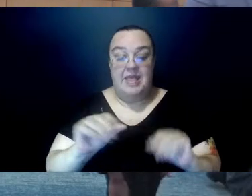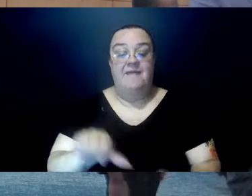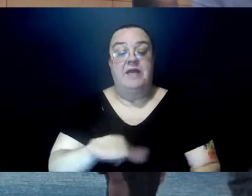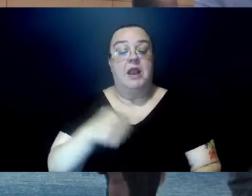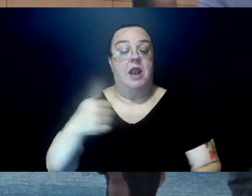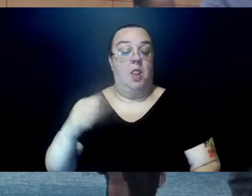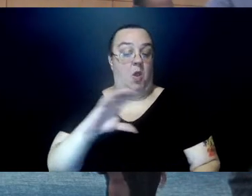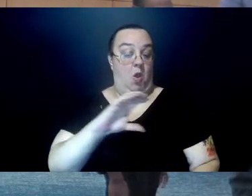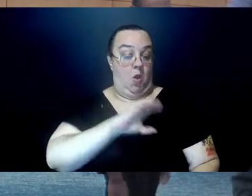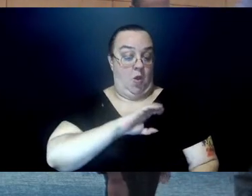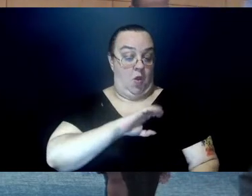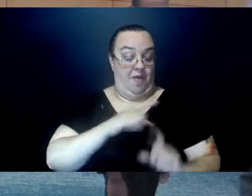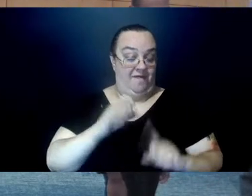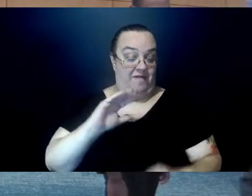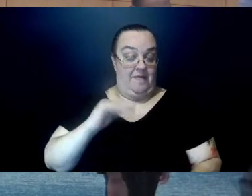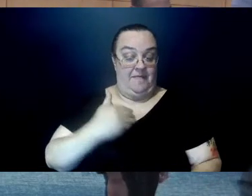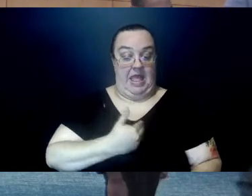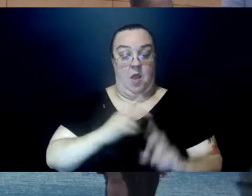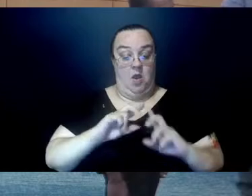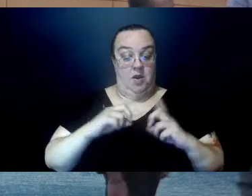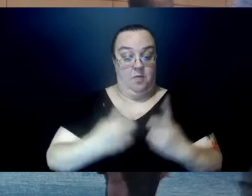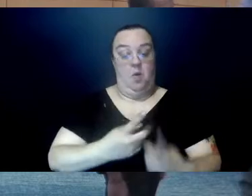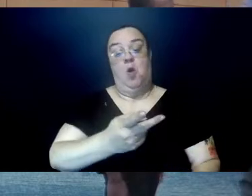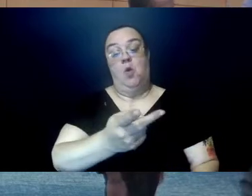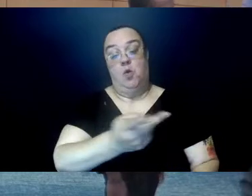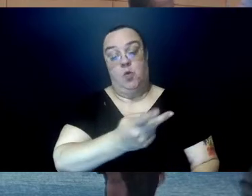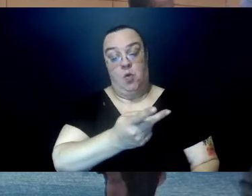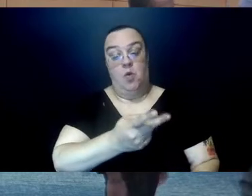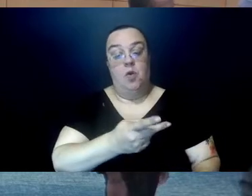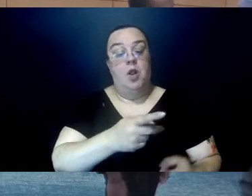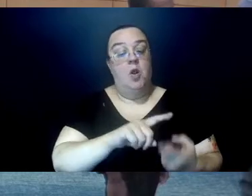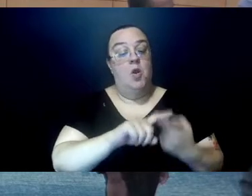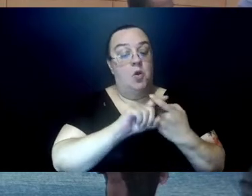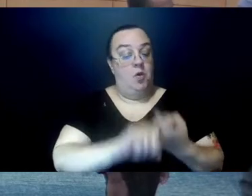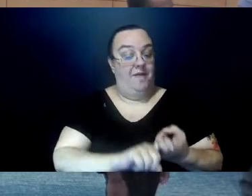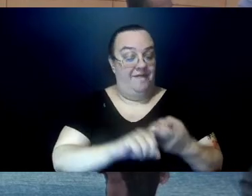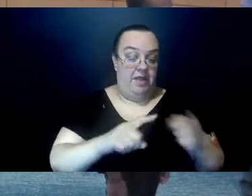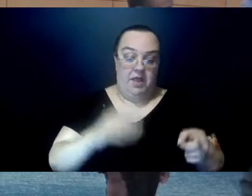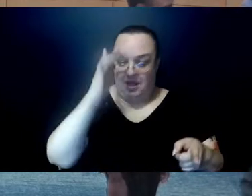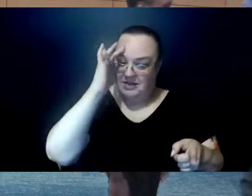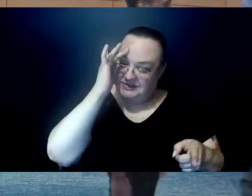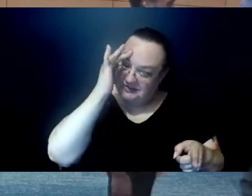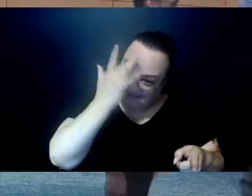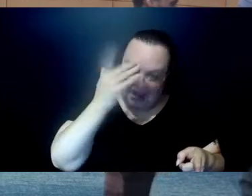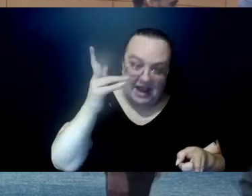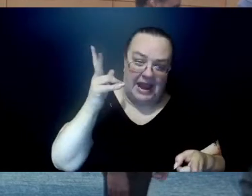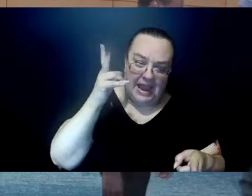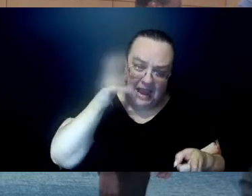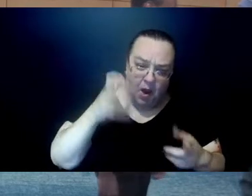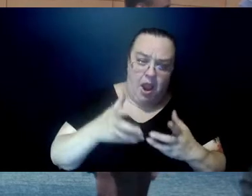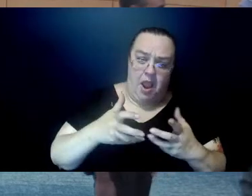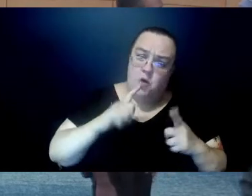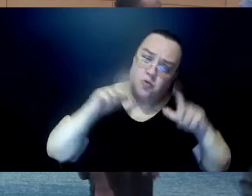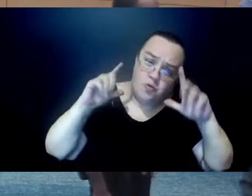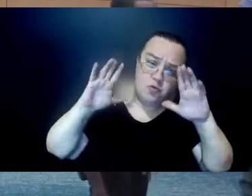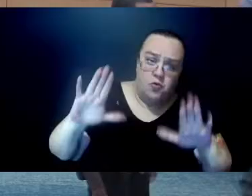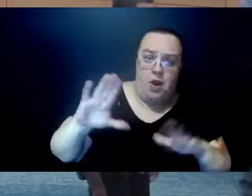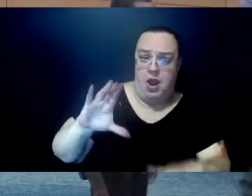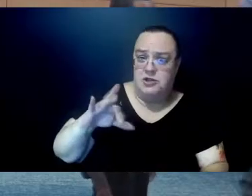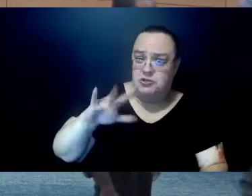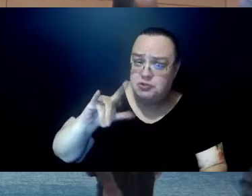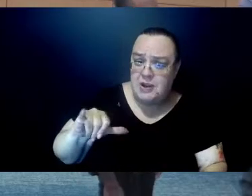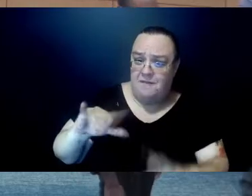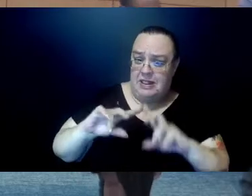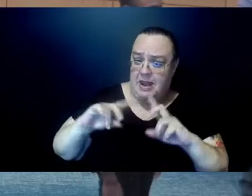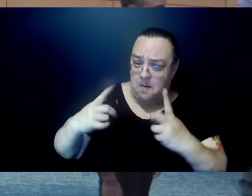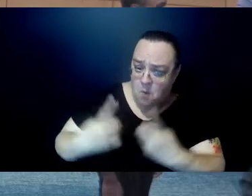the two of them are very close friends, and he got tired of hearing how great the Cheverly Police Department is, and decided that he wanted to